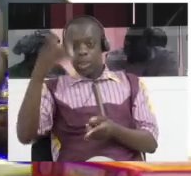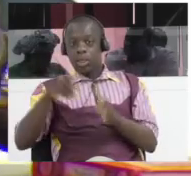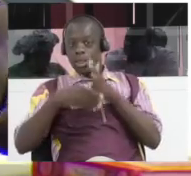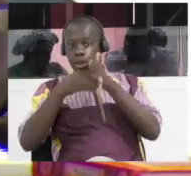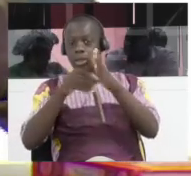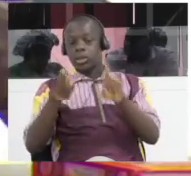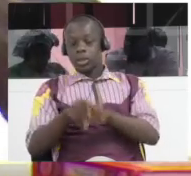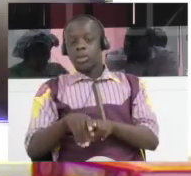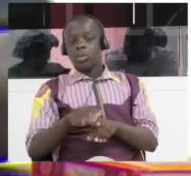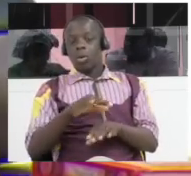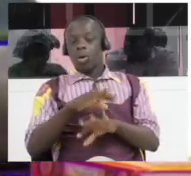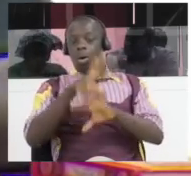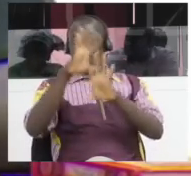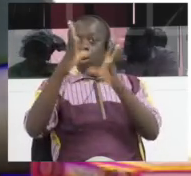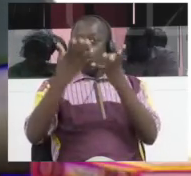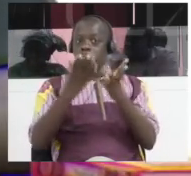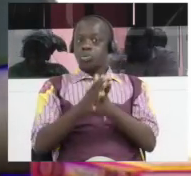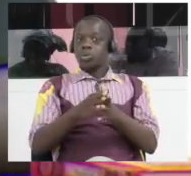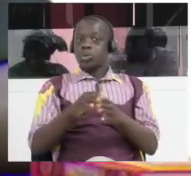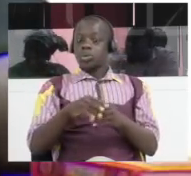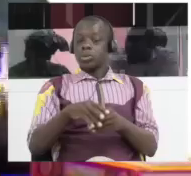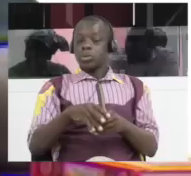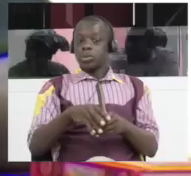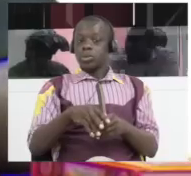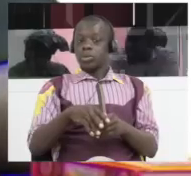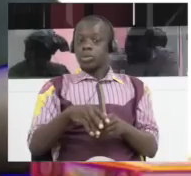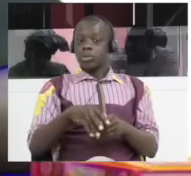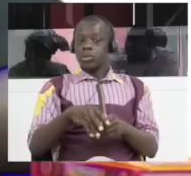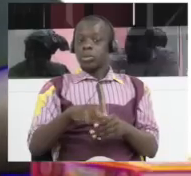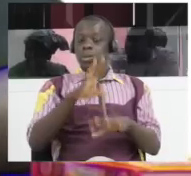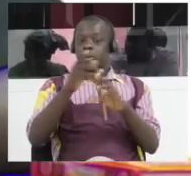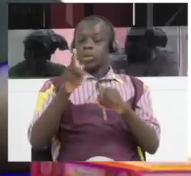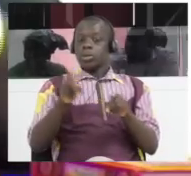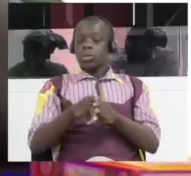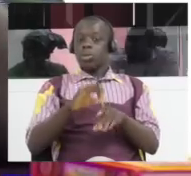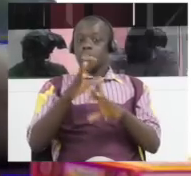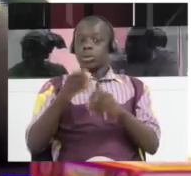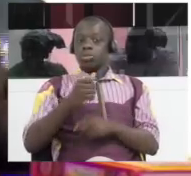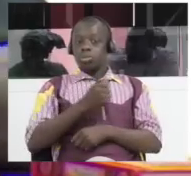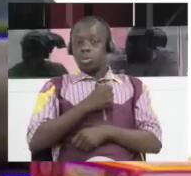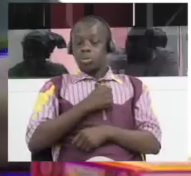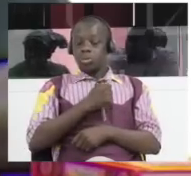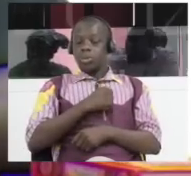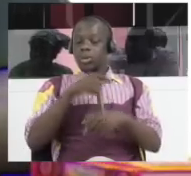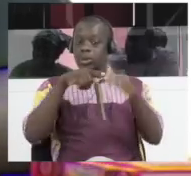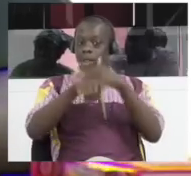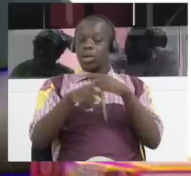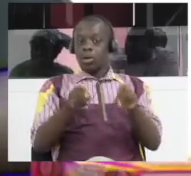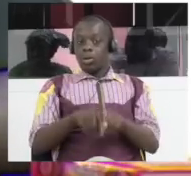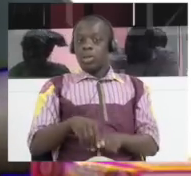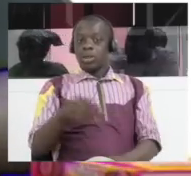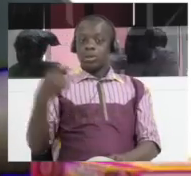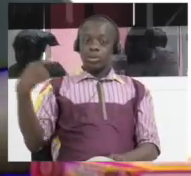this implosion of the security of the state. And then when we got the message that he has boarded the